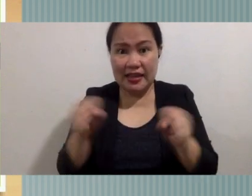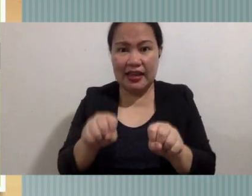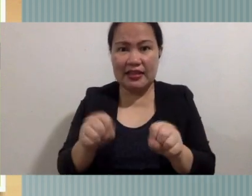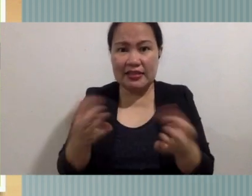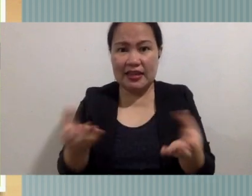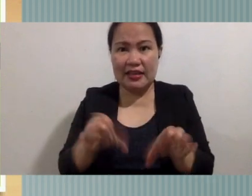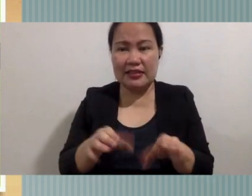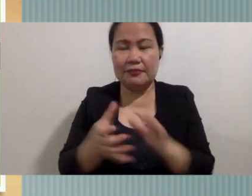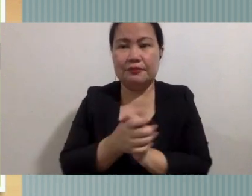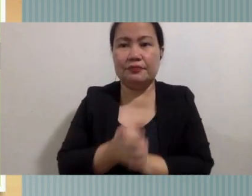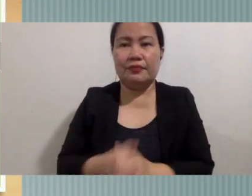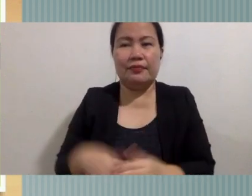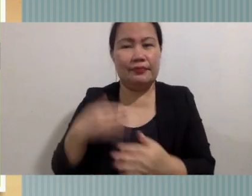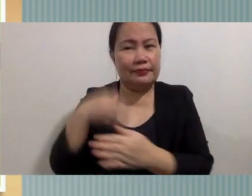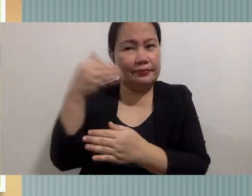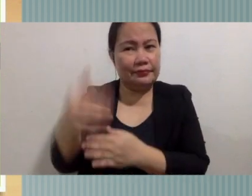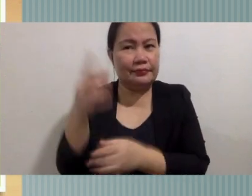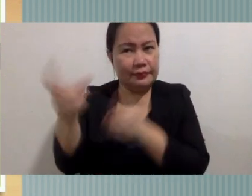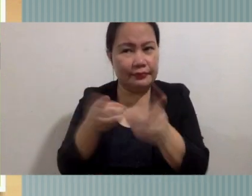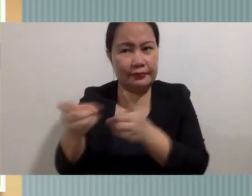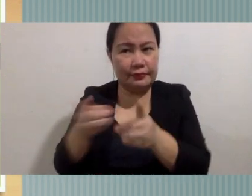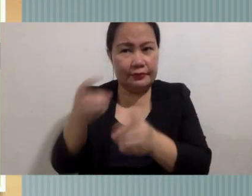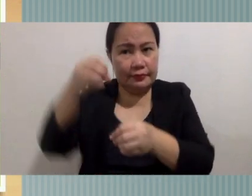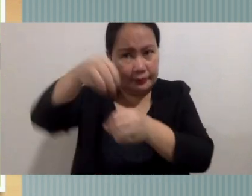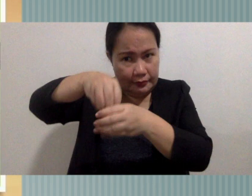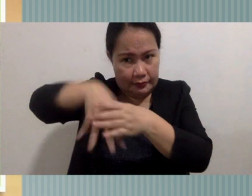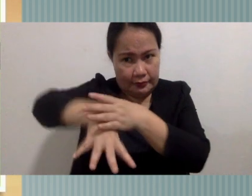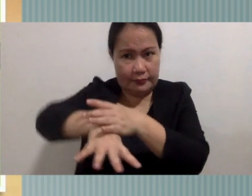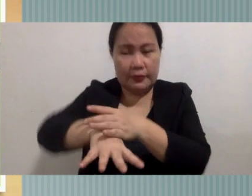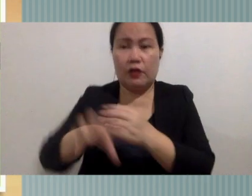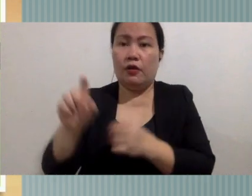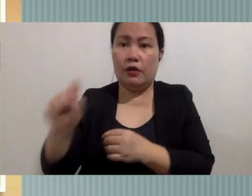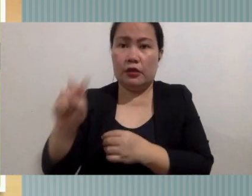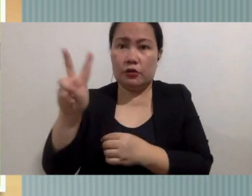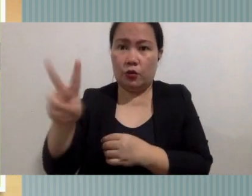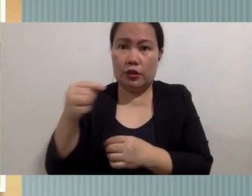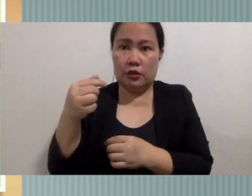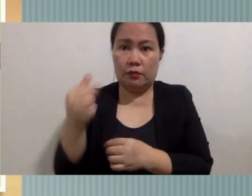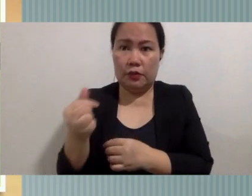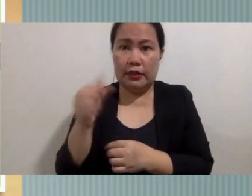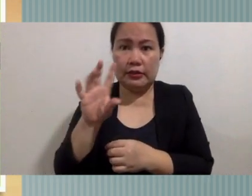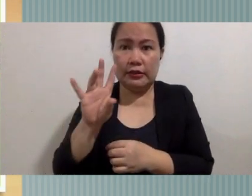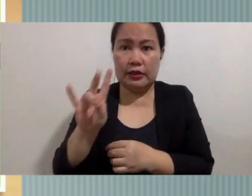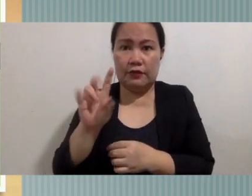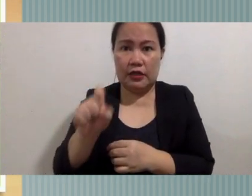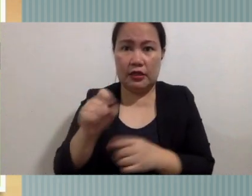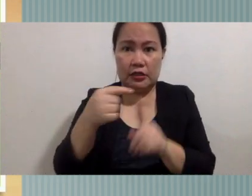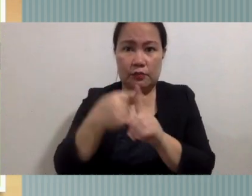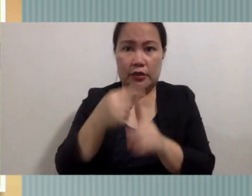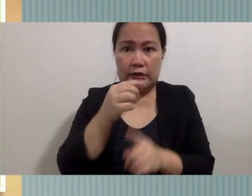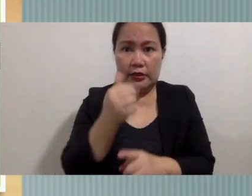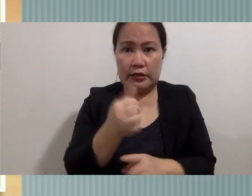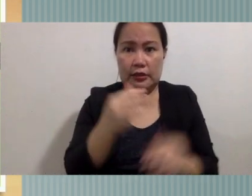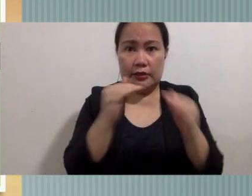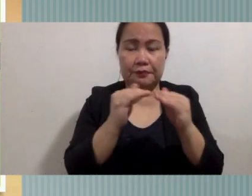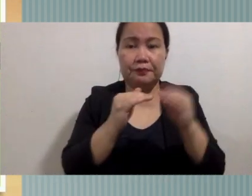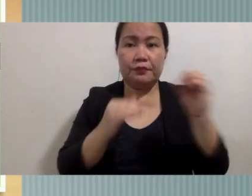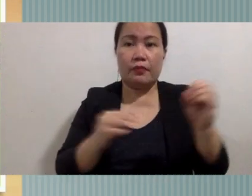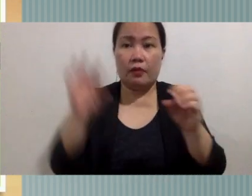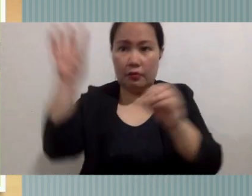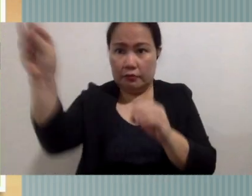case. Next. Describe the roots of x squared plus 7x plus 10 is equal to